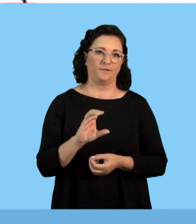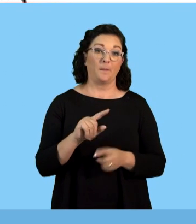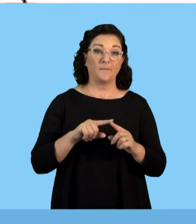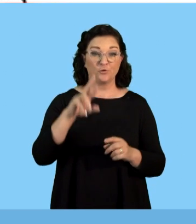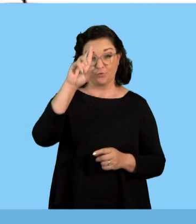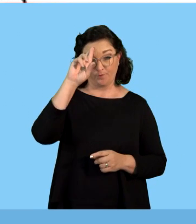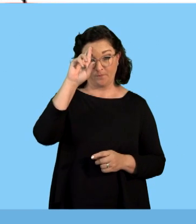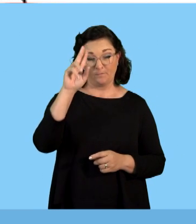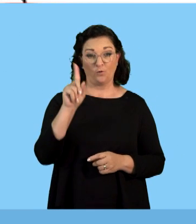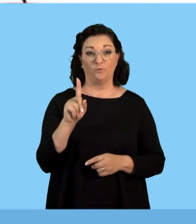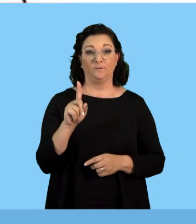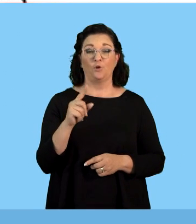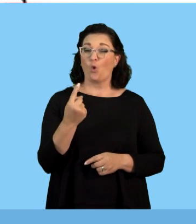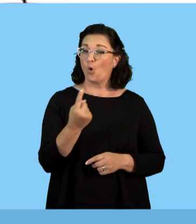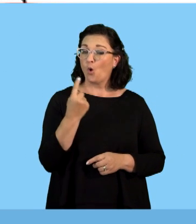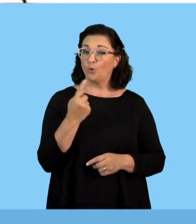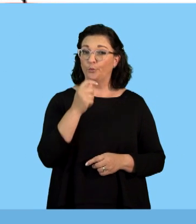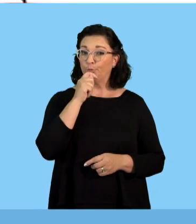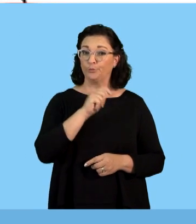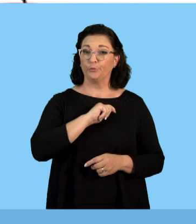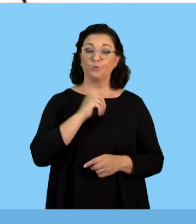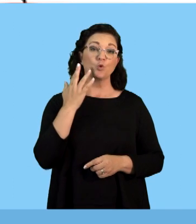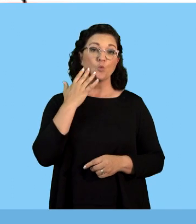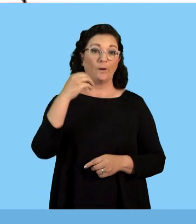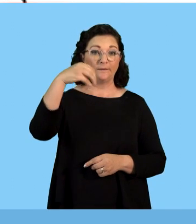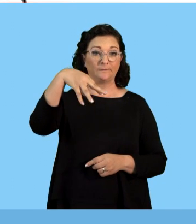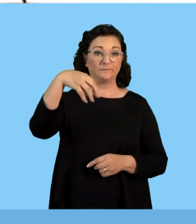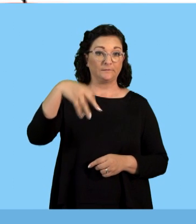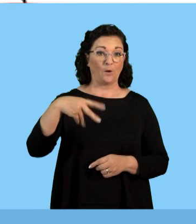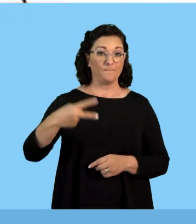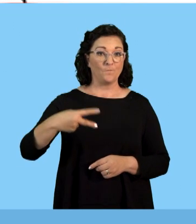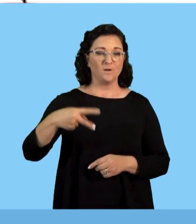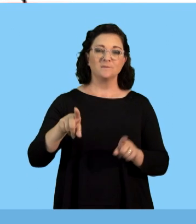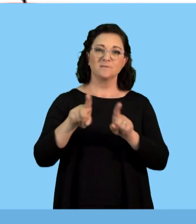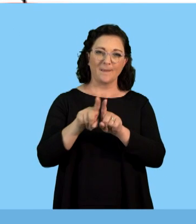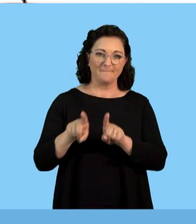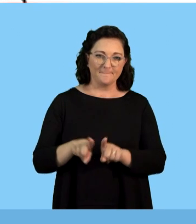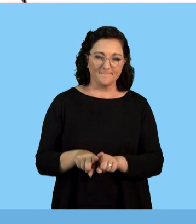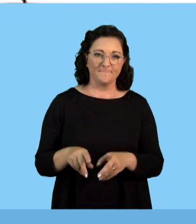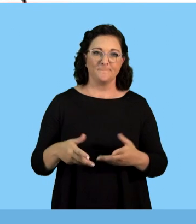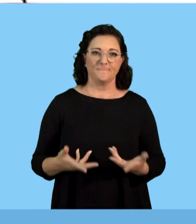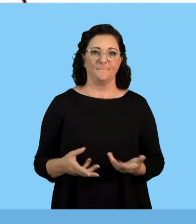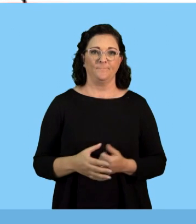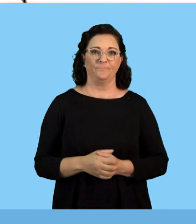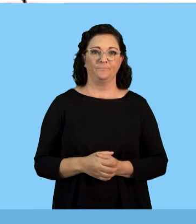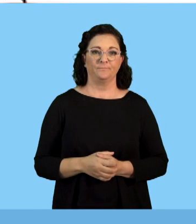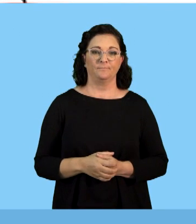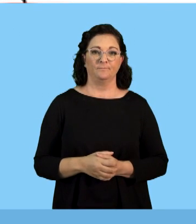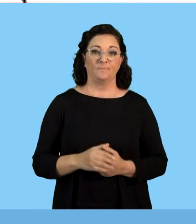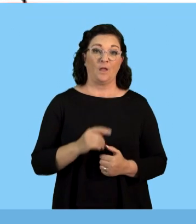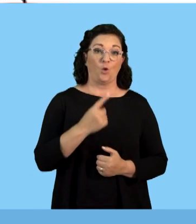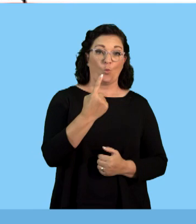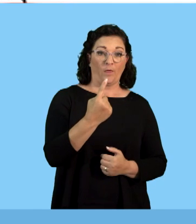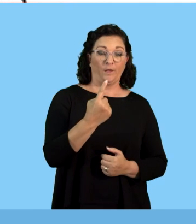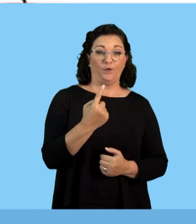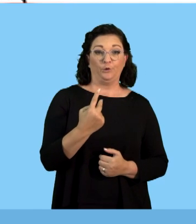You must also remember that this is only true if these two light bulbs are identical in terms of the resistance. If light bulb